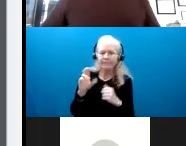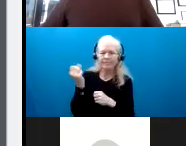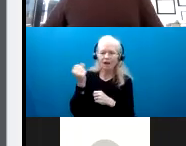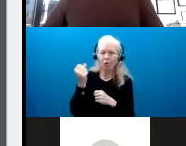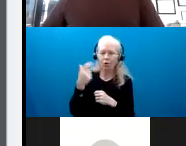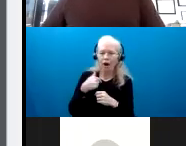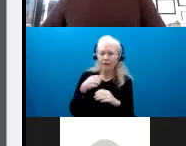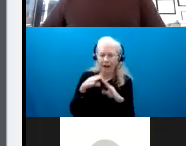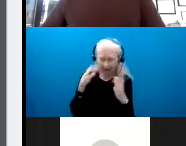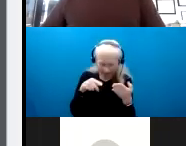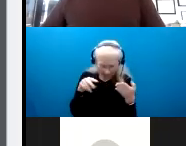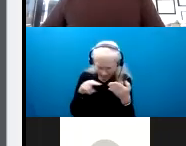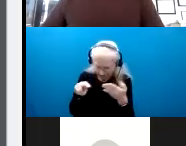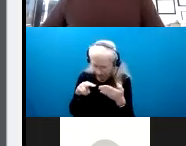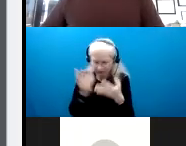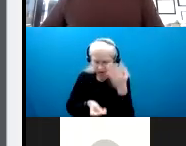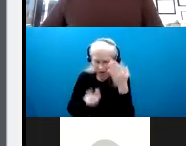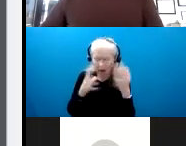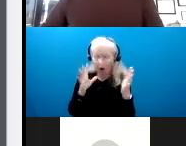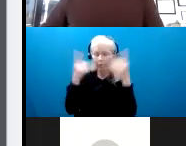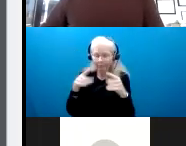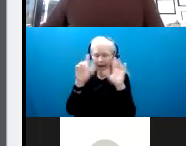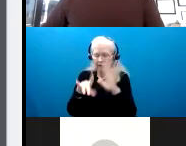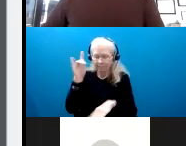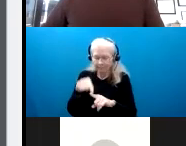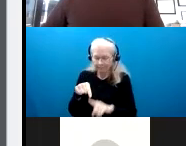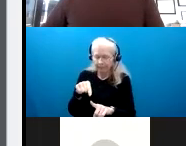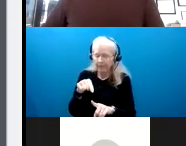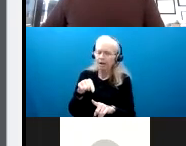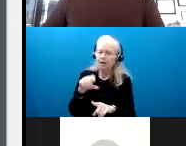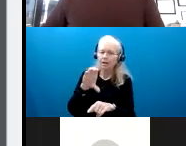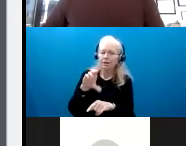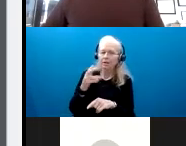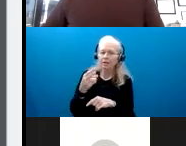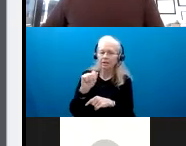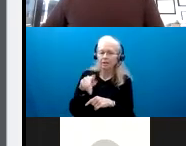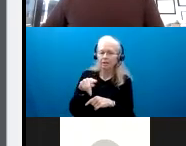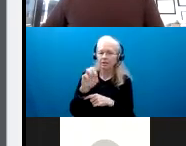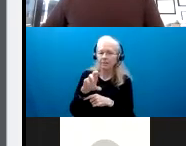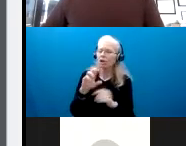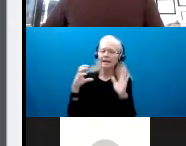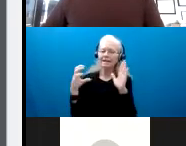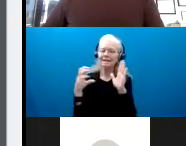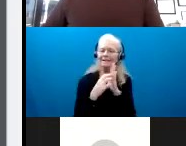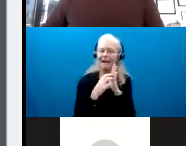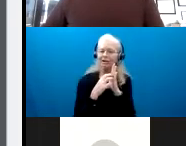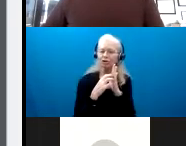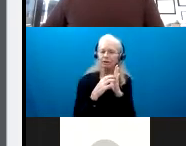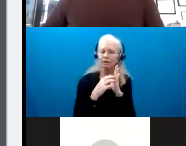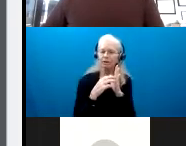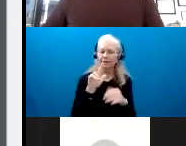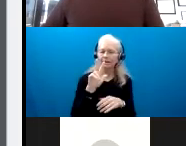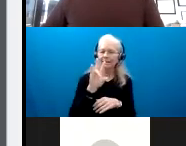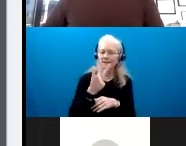No, I don't know where it went. Sorry. Oh, here it is. It's chapter, it's section 70300,